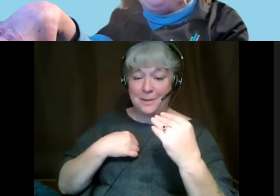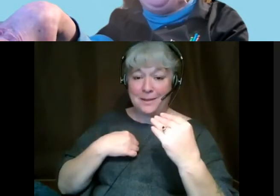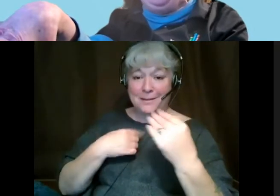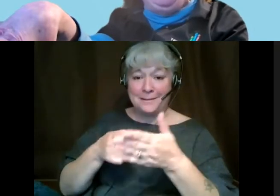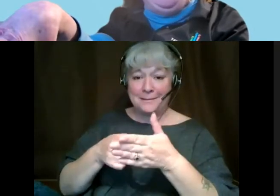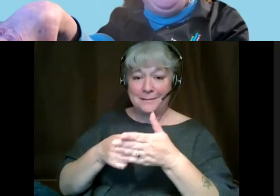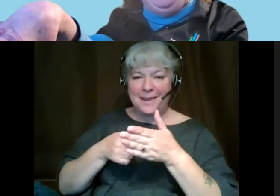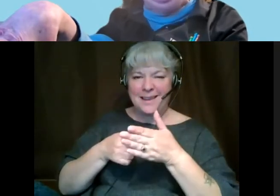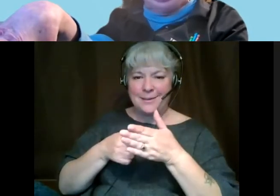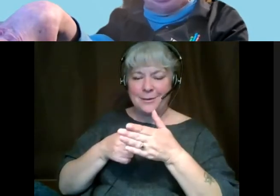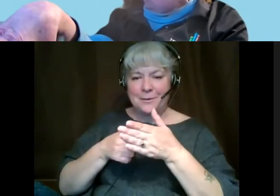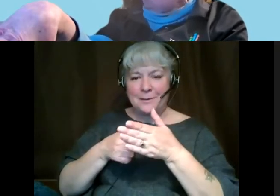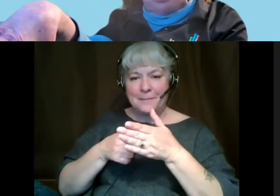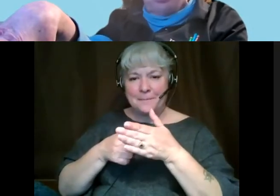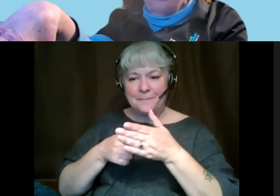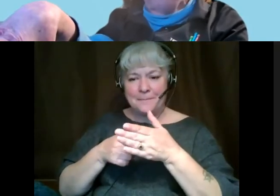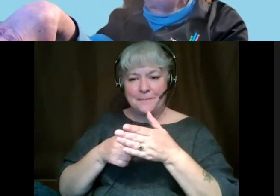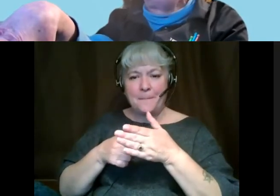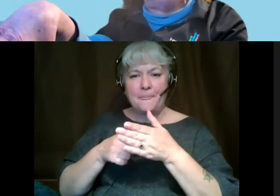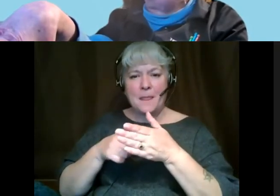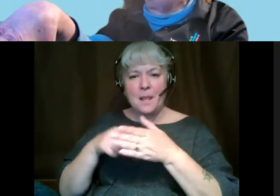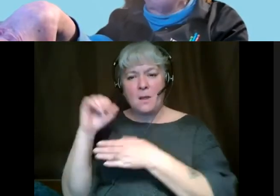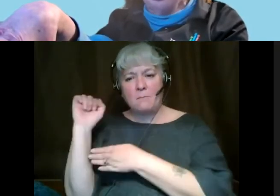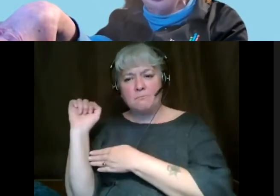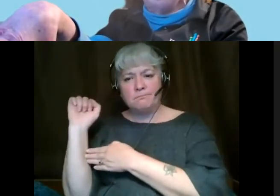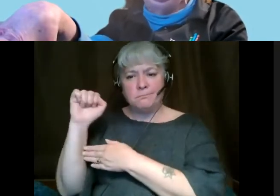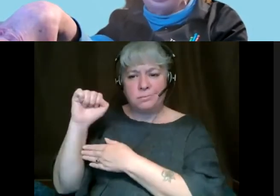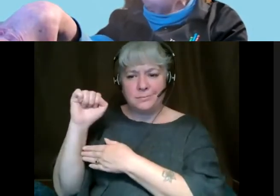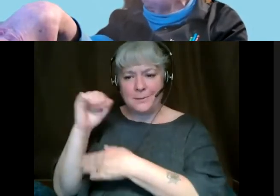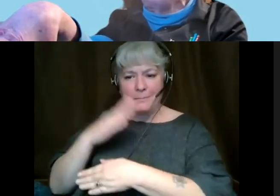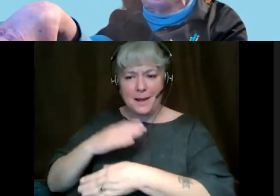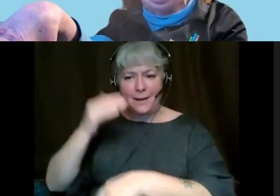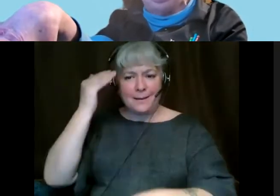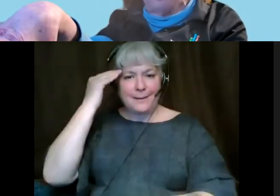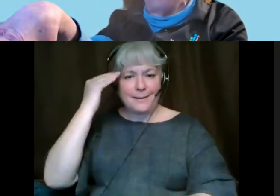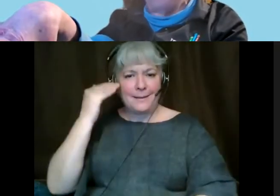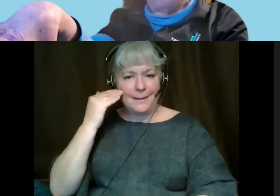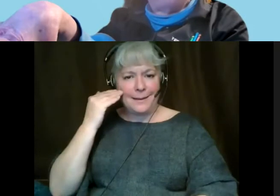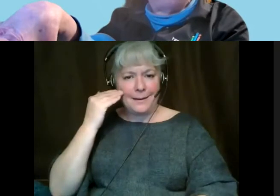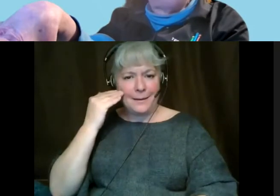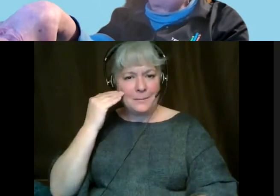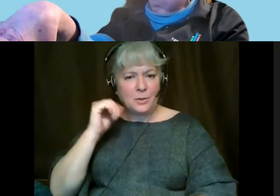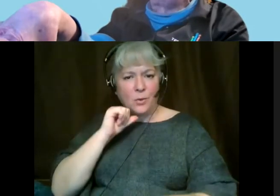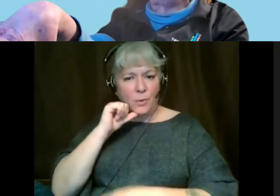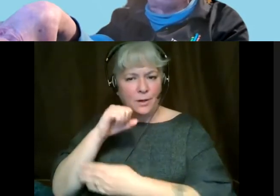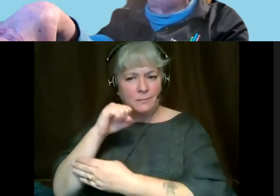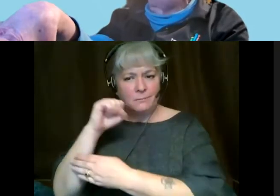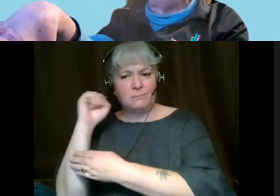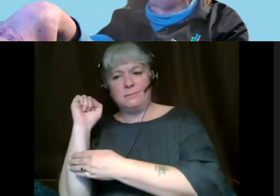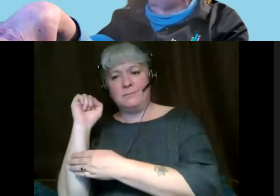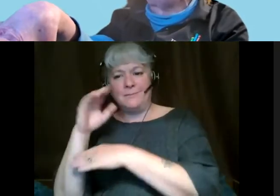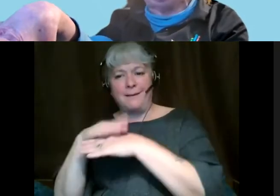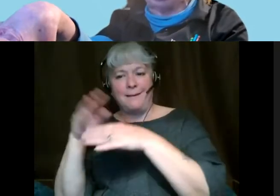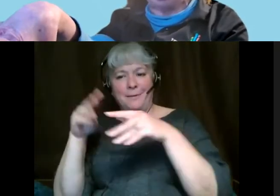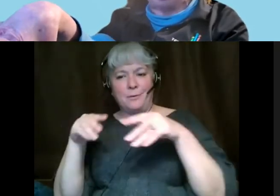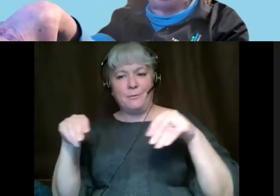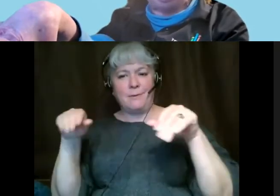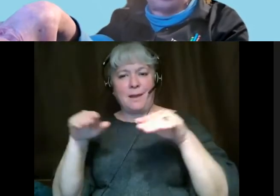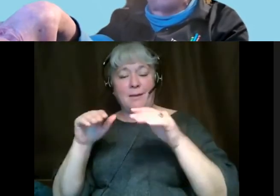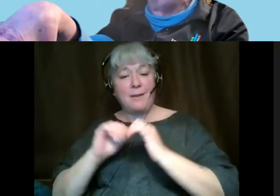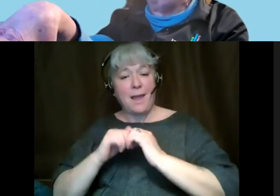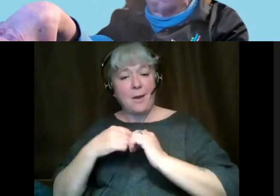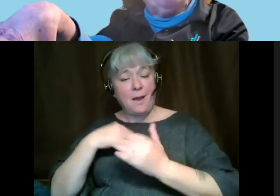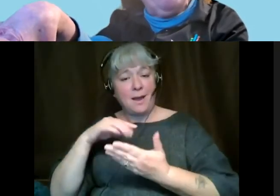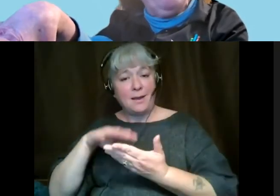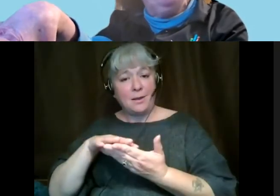hold my head up so I wouldn't hit on the ground. And that's how I learned